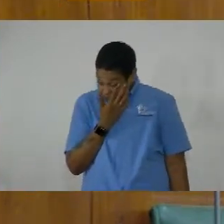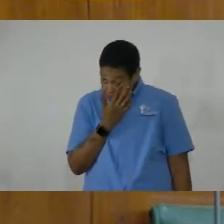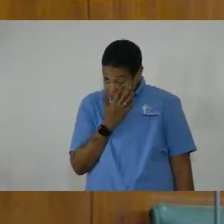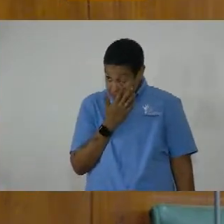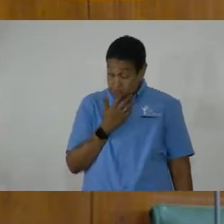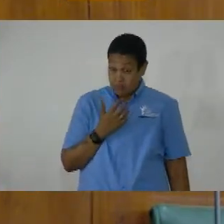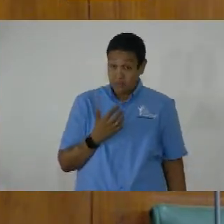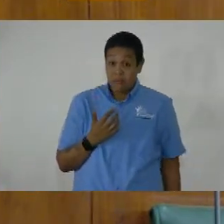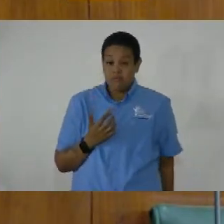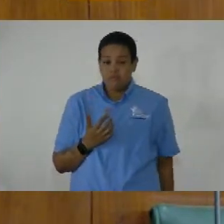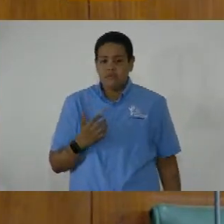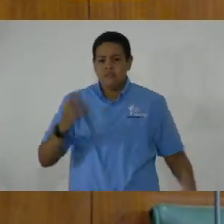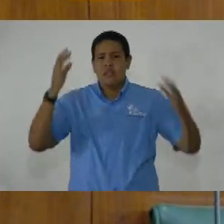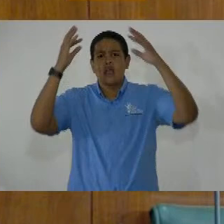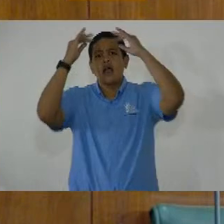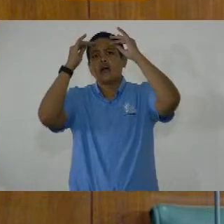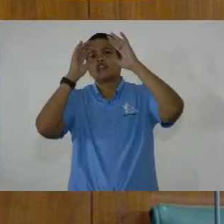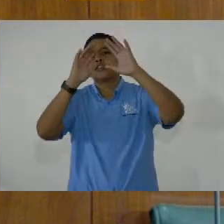Considering, however,